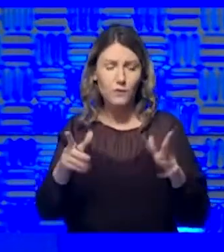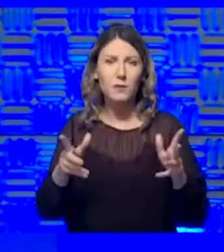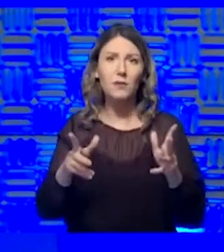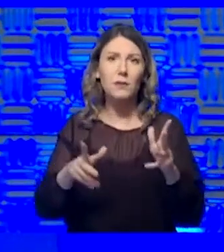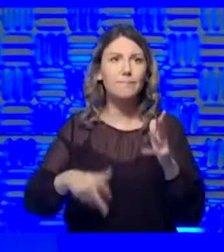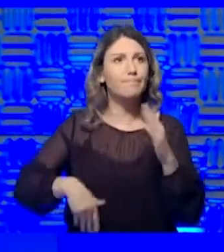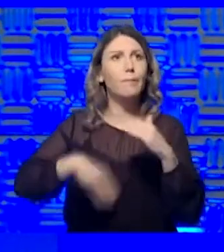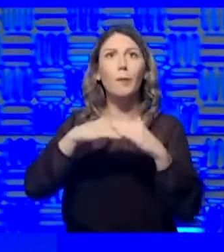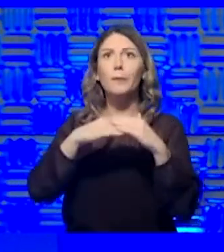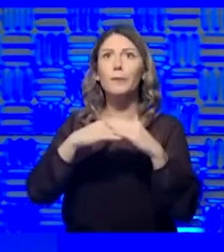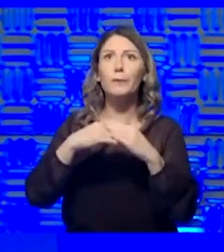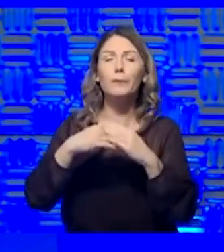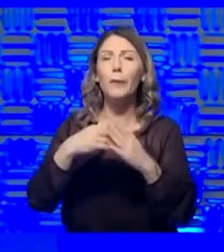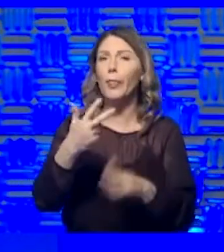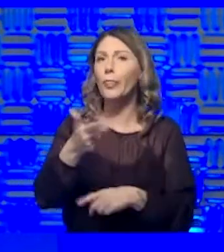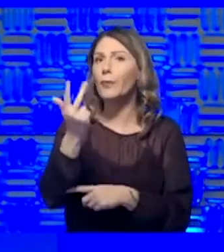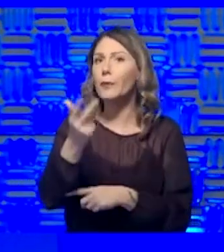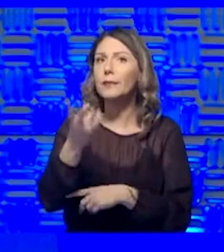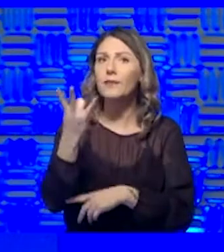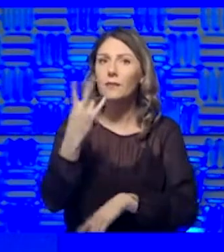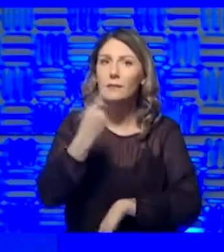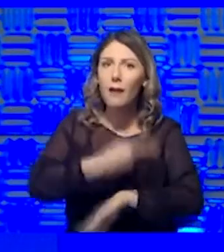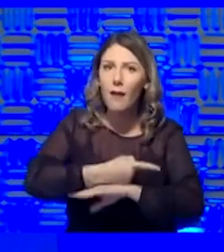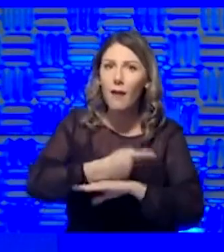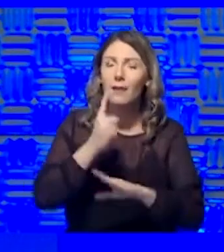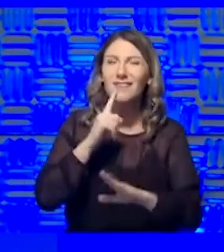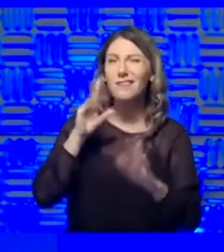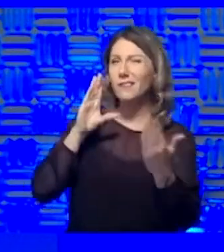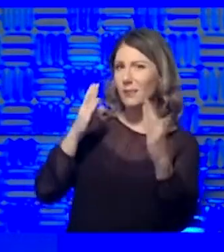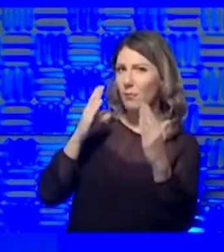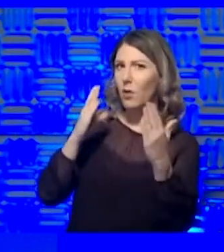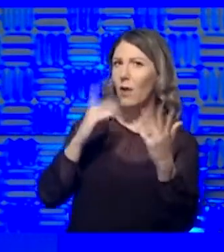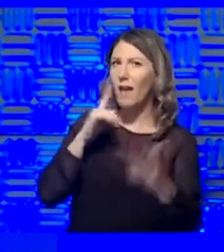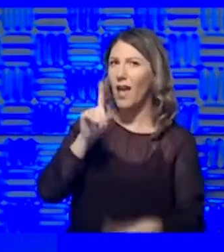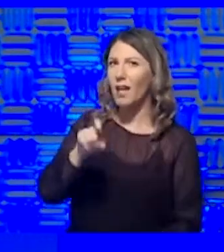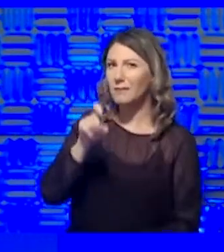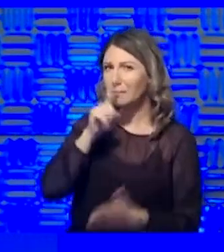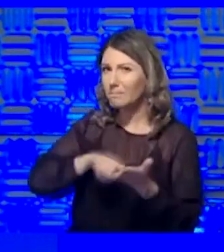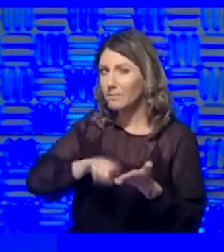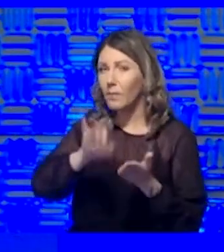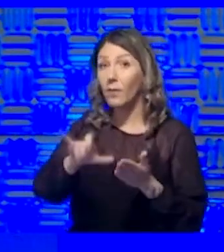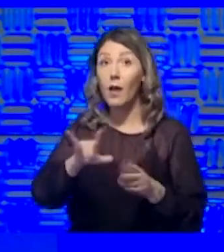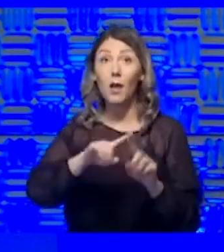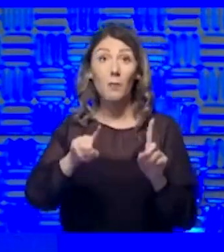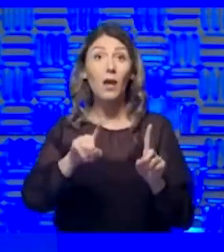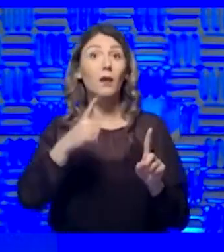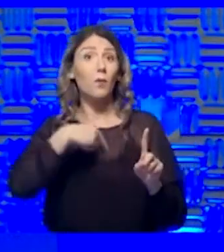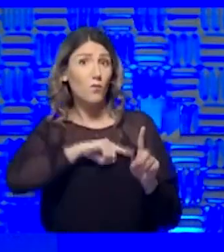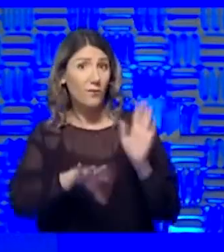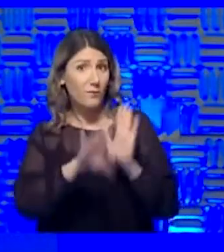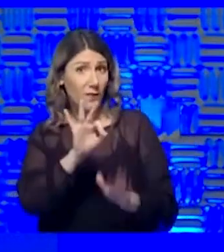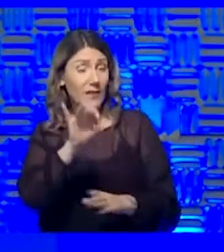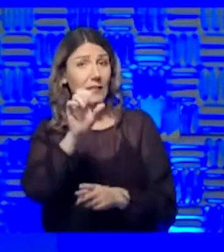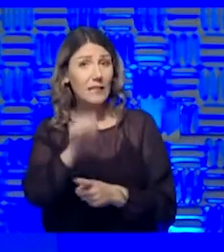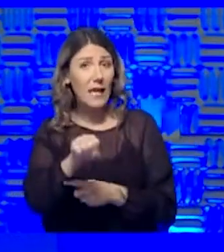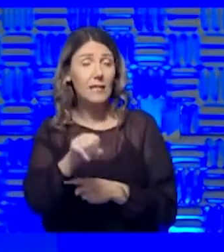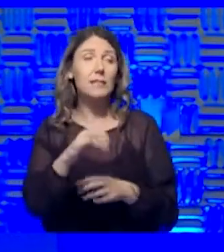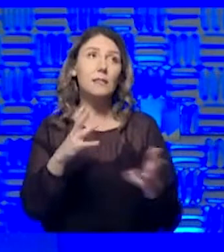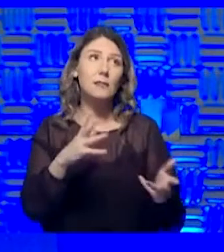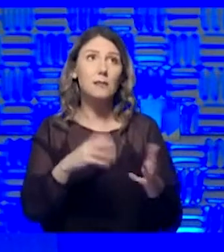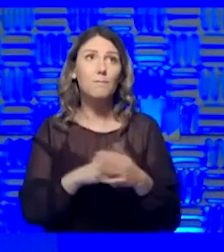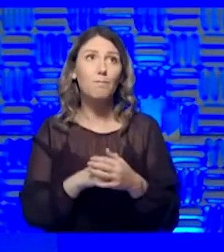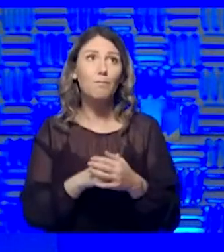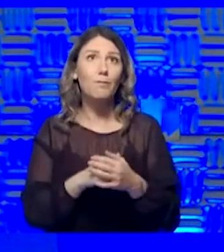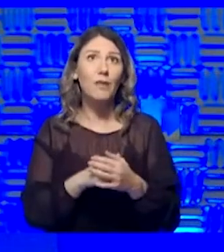3-7 days. This is probably similar, I'd have to look at that, but the question is, even though we're detecting it, and certainly if it's, I